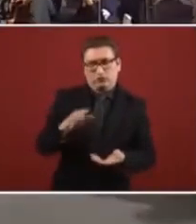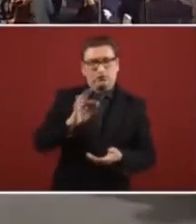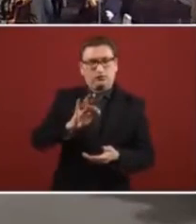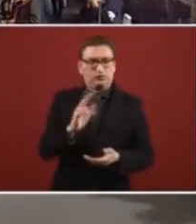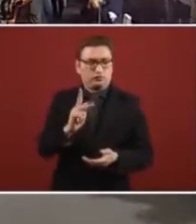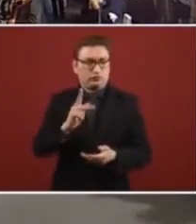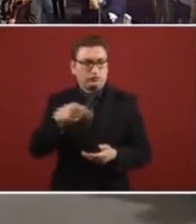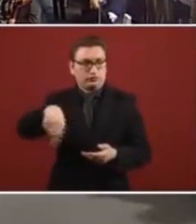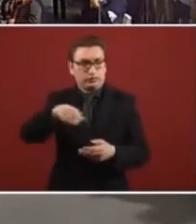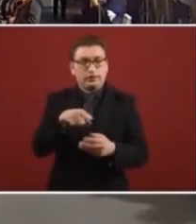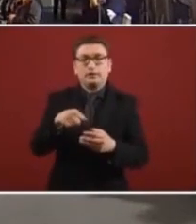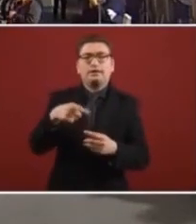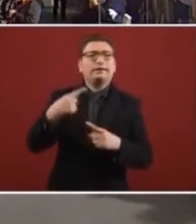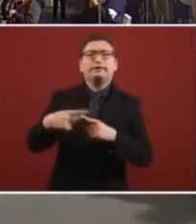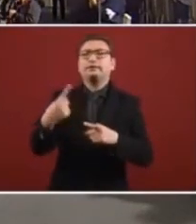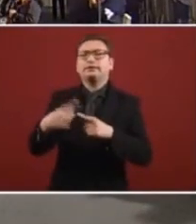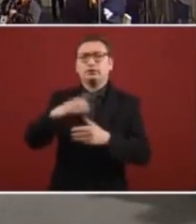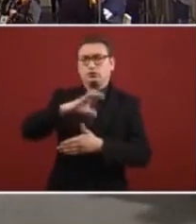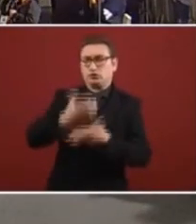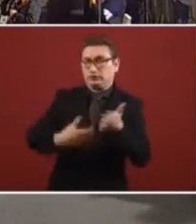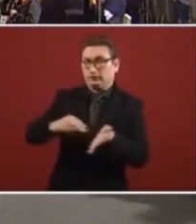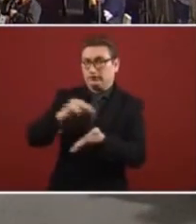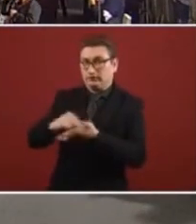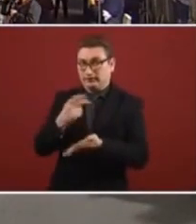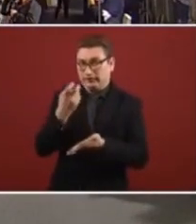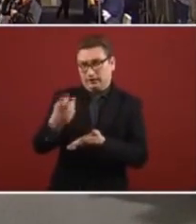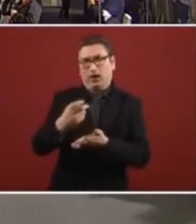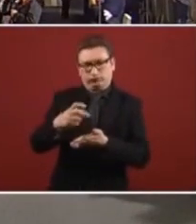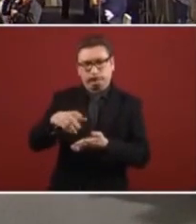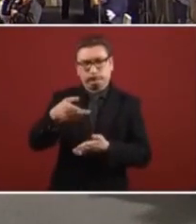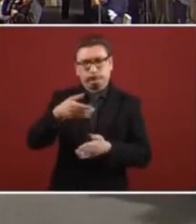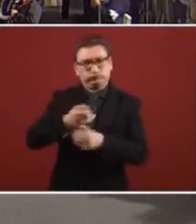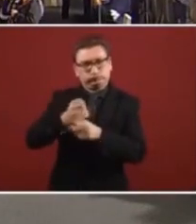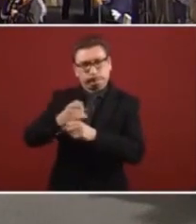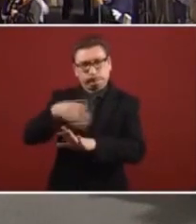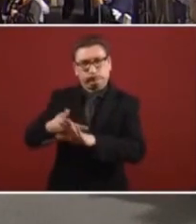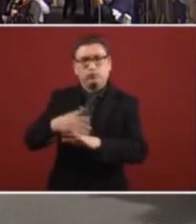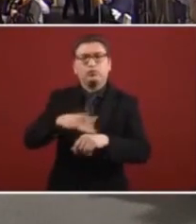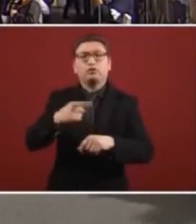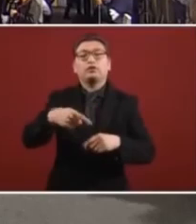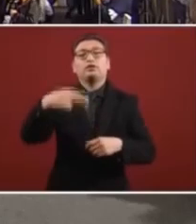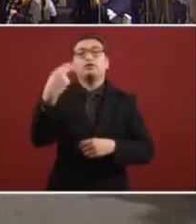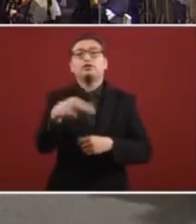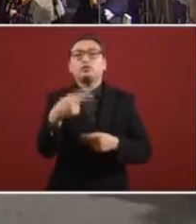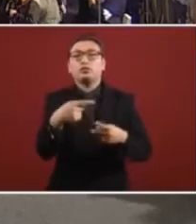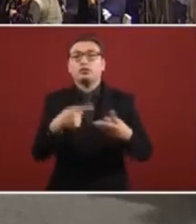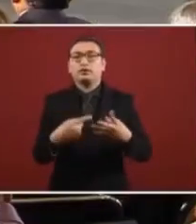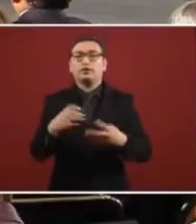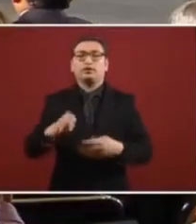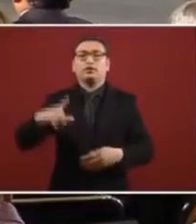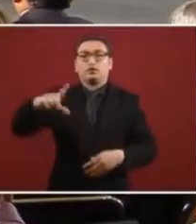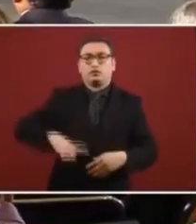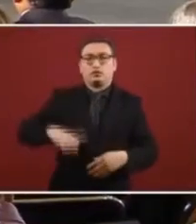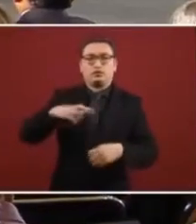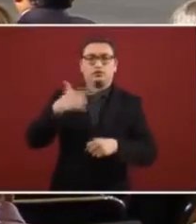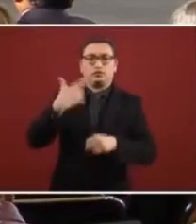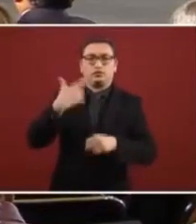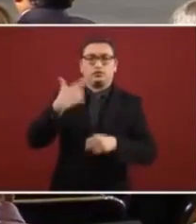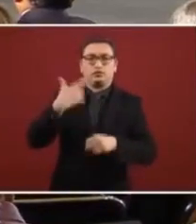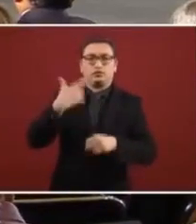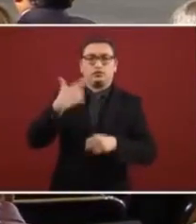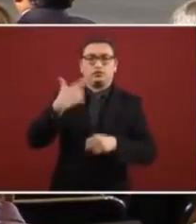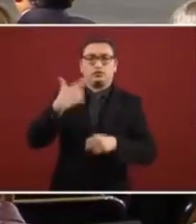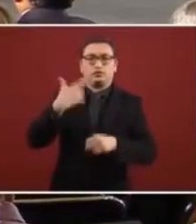Contra quienes firmaron estos Against contratos, those who signed for those contracts. Los nombres del actual gobernador del Banco de